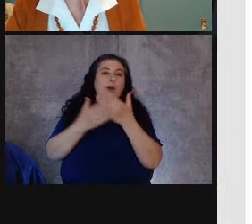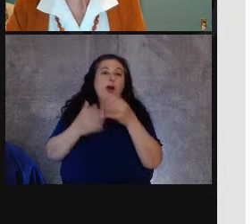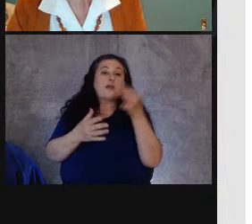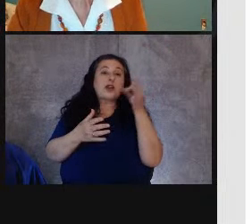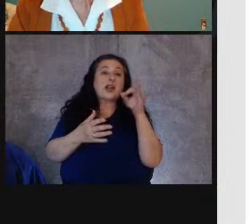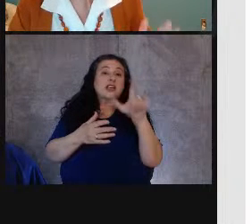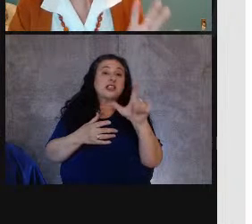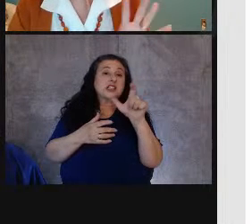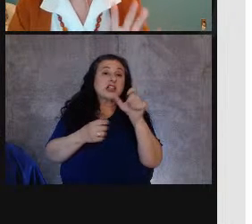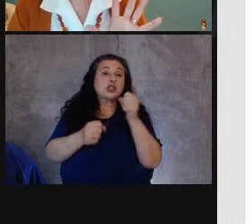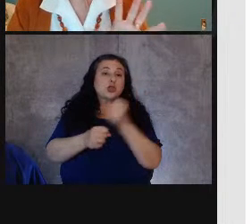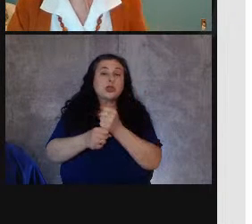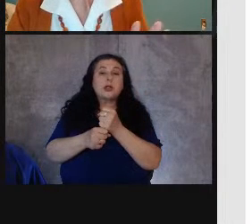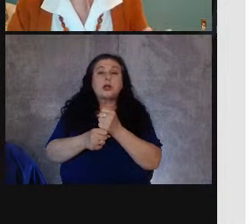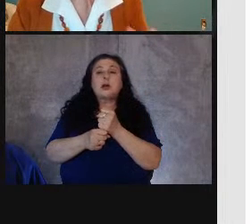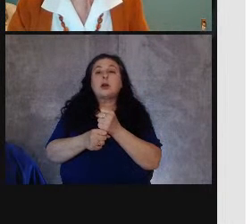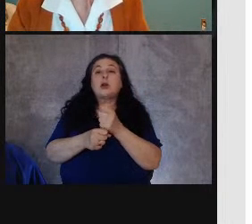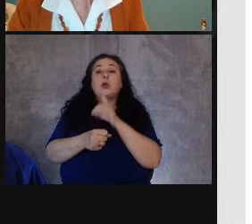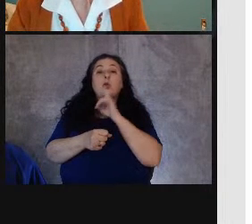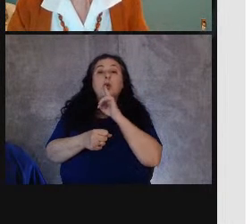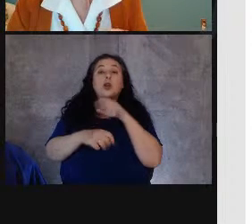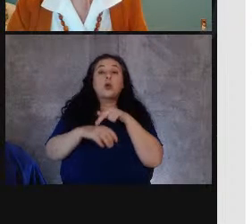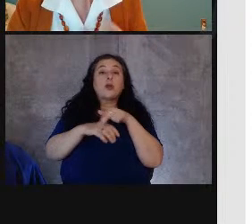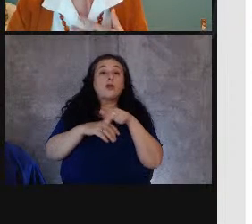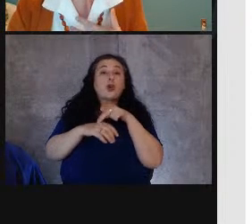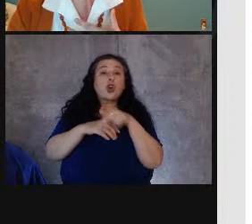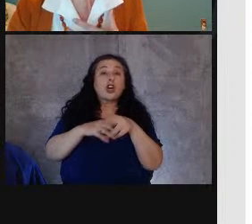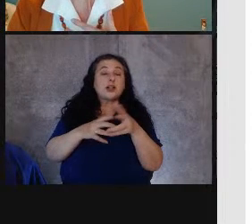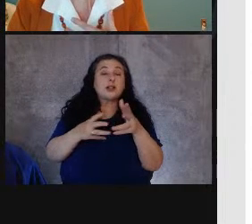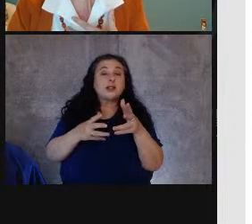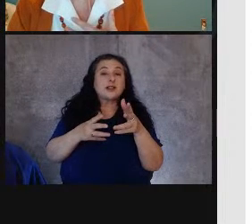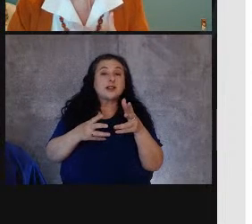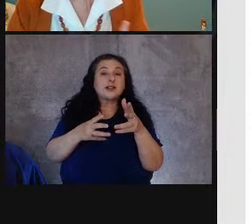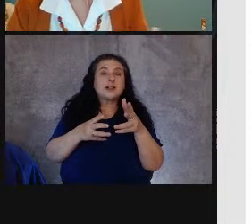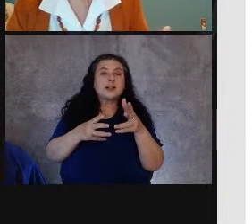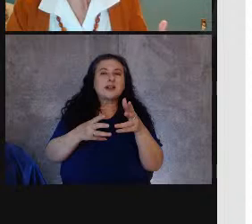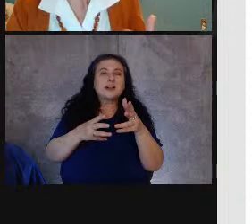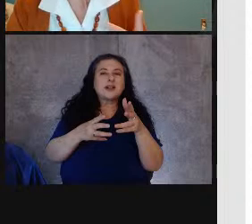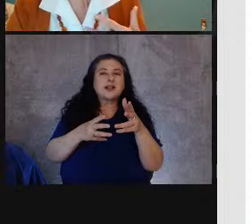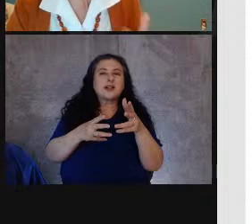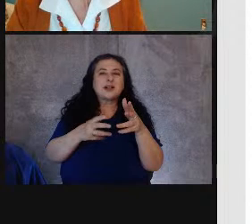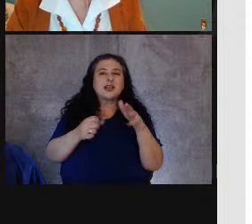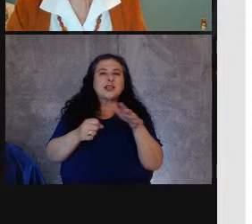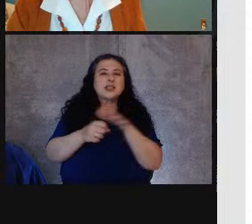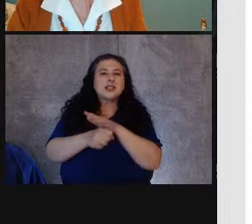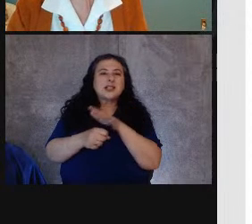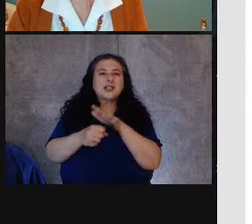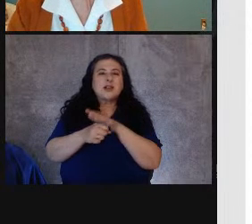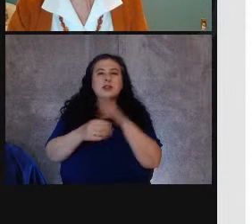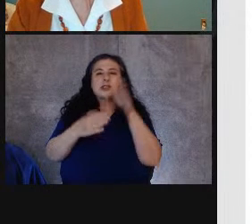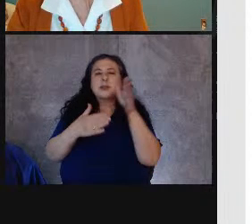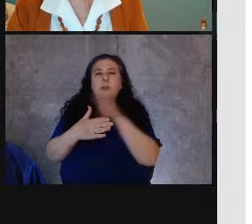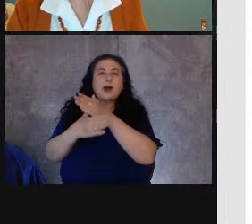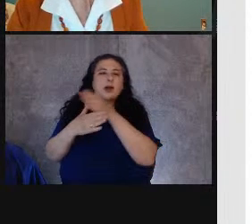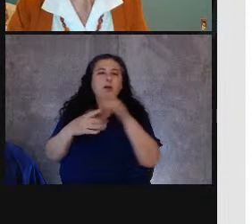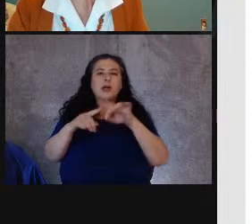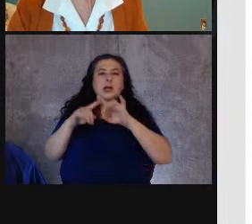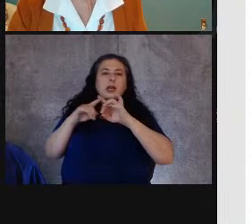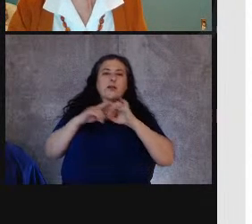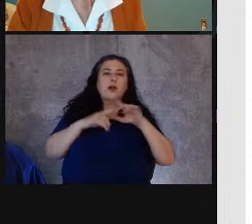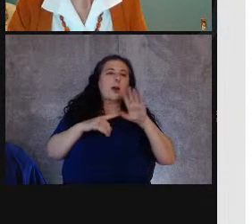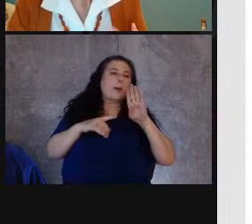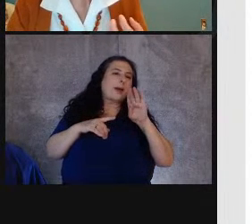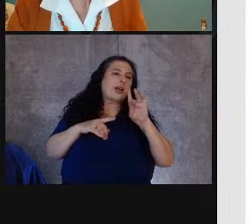19th century. And what they were really referring to was just this entire spectrum of